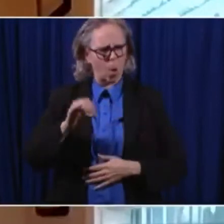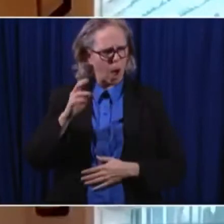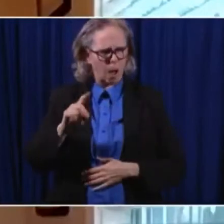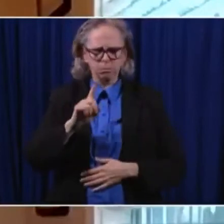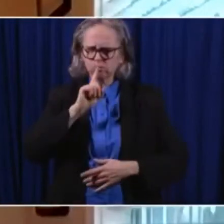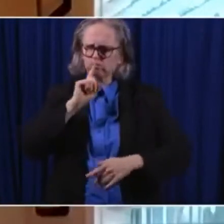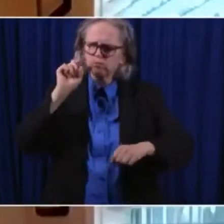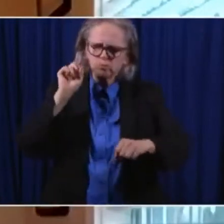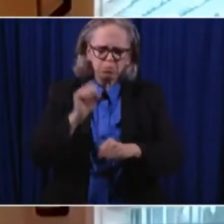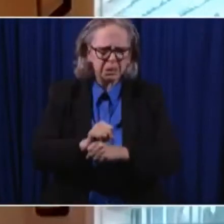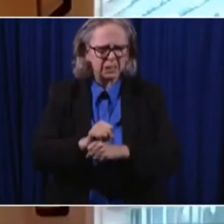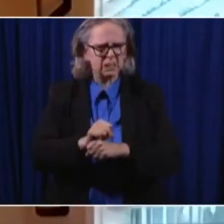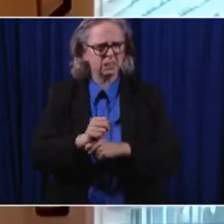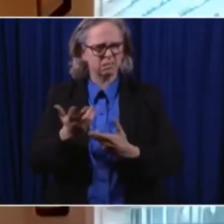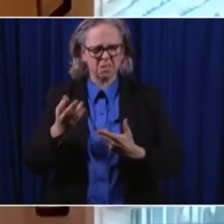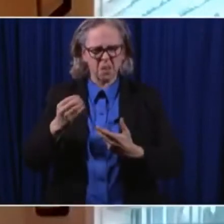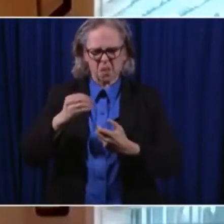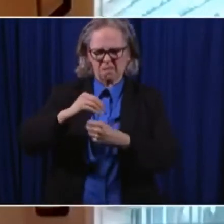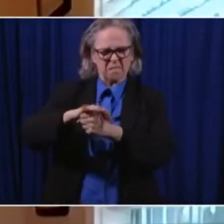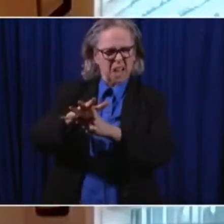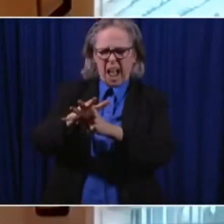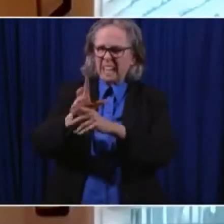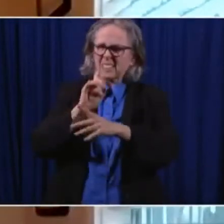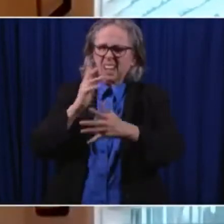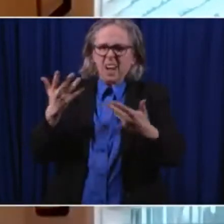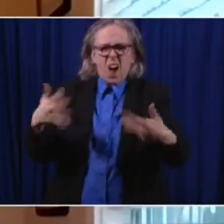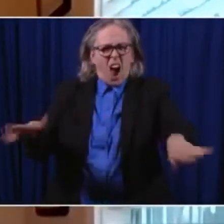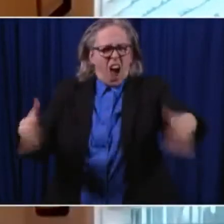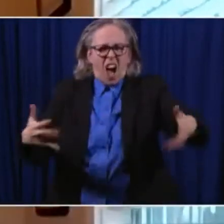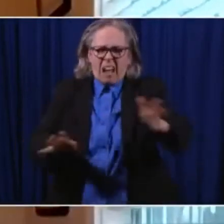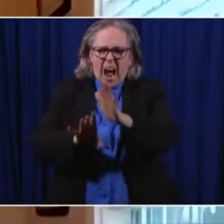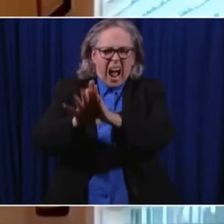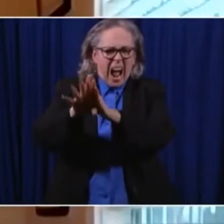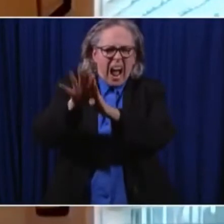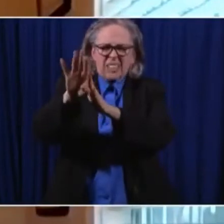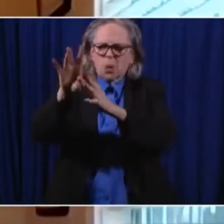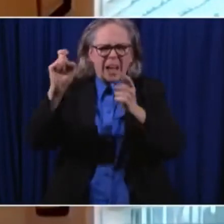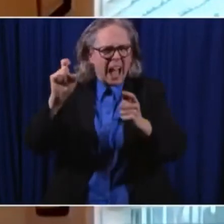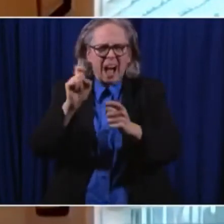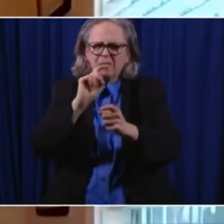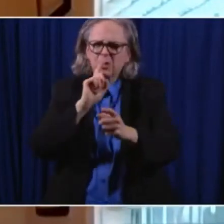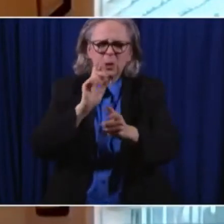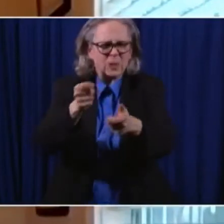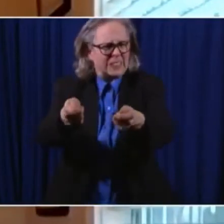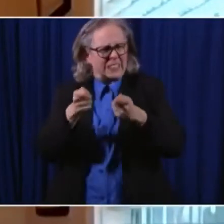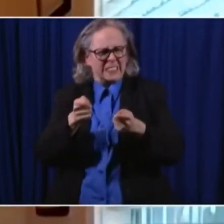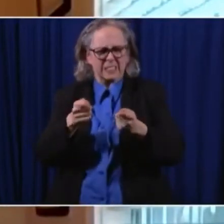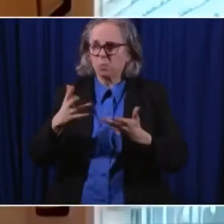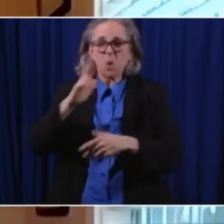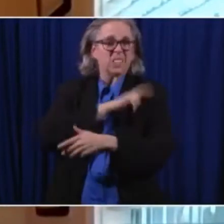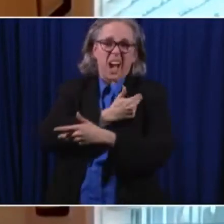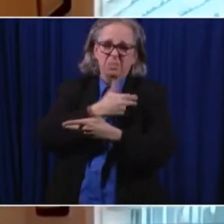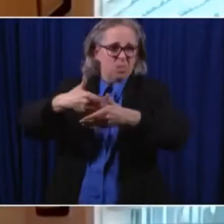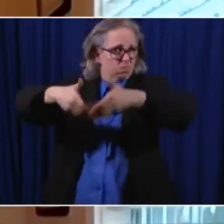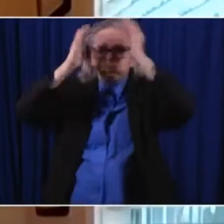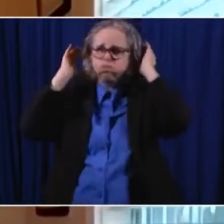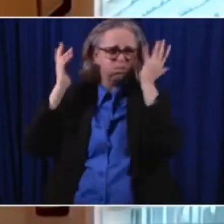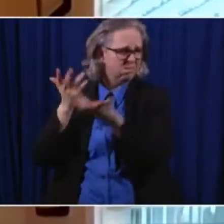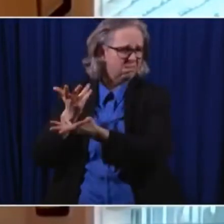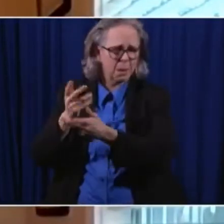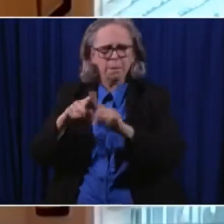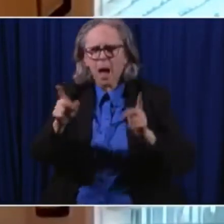higher, and thus overwhelming our hospitals. But in spite of this, our hospitals remain extremely busy